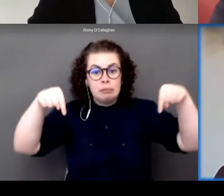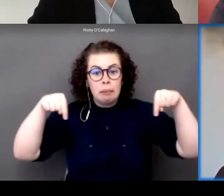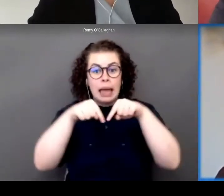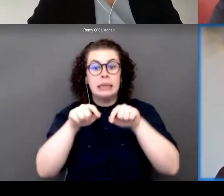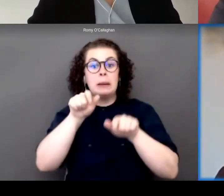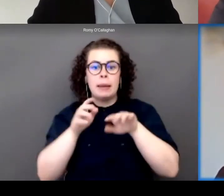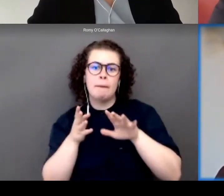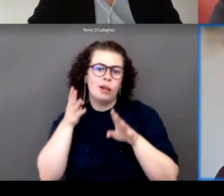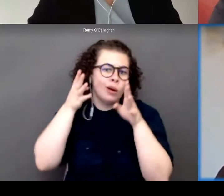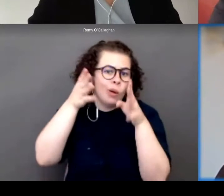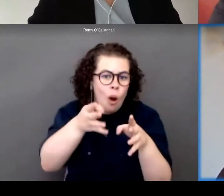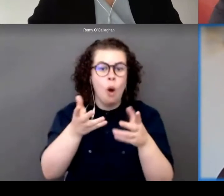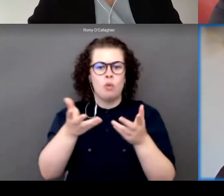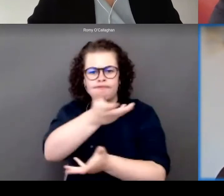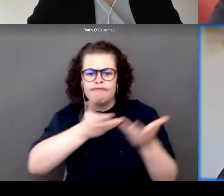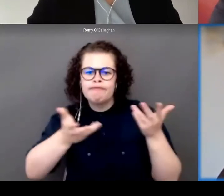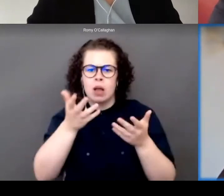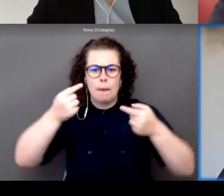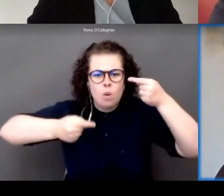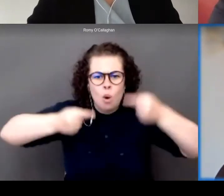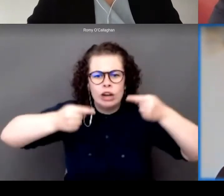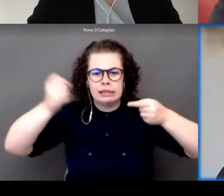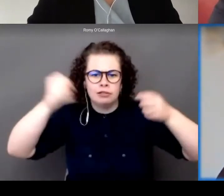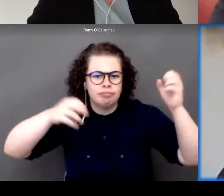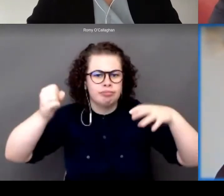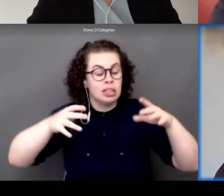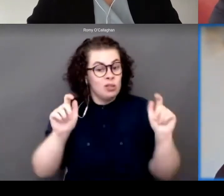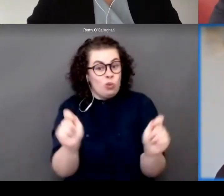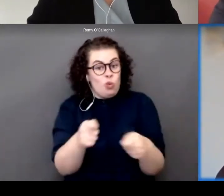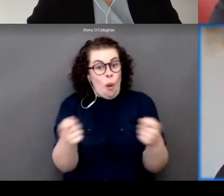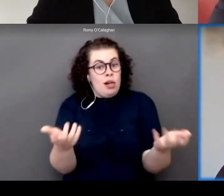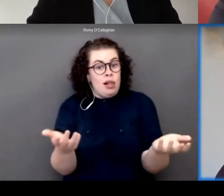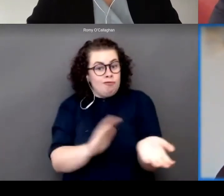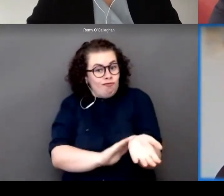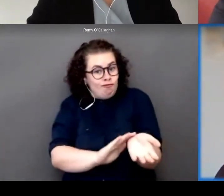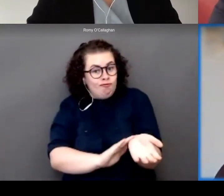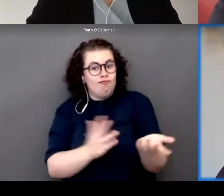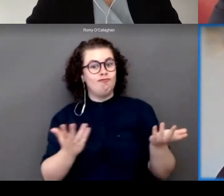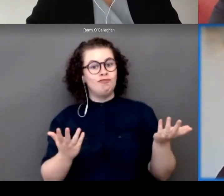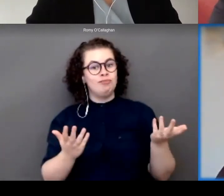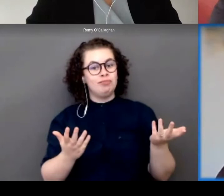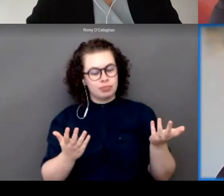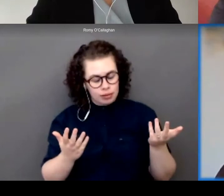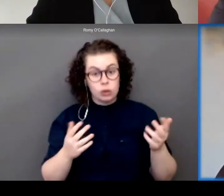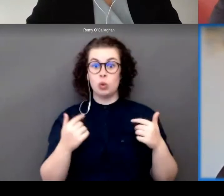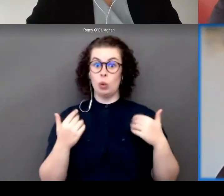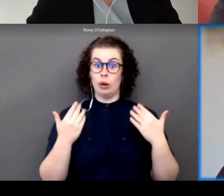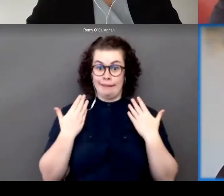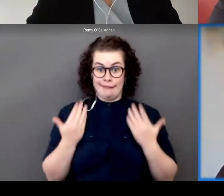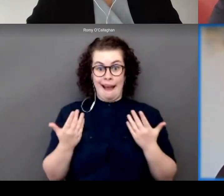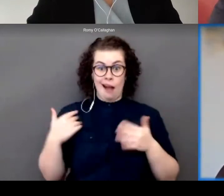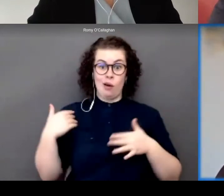cultural heritage in order to create, as we said before, new spaces of participation and